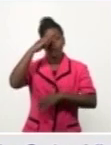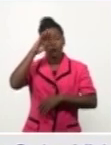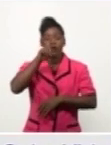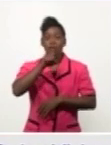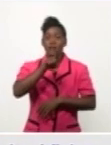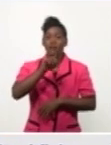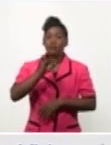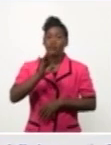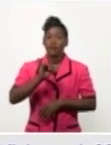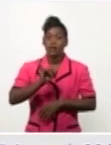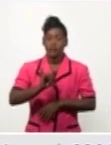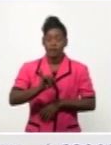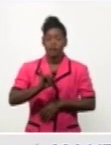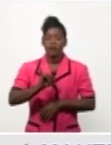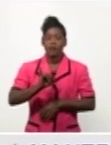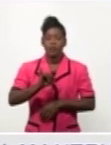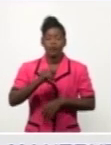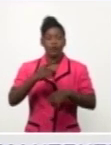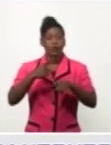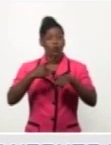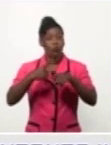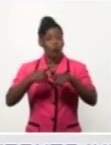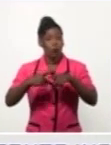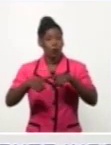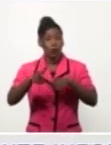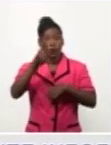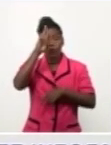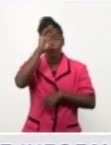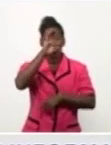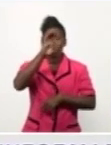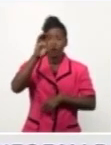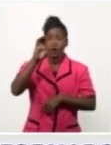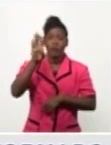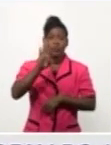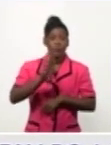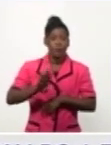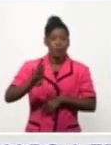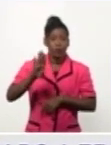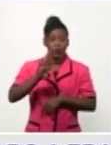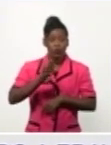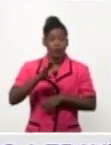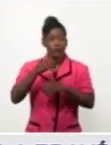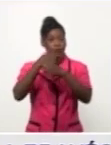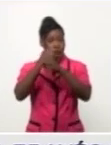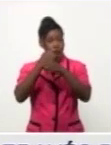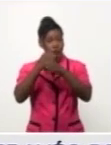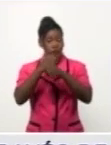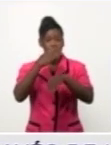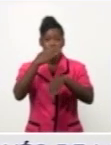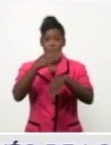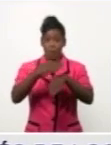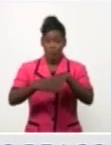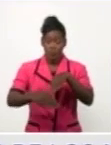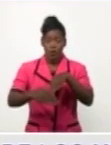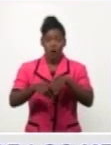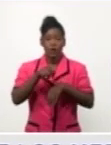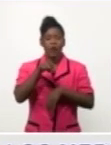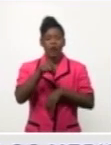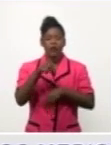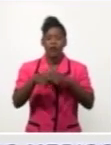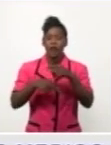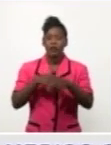Cuba's 196, and in the Brother Almeida's Hospital Laboratory,